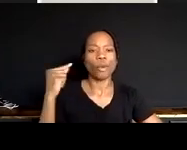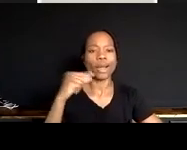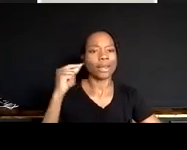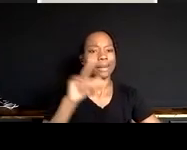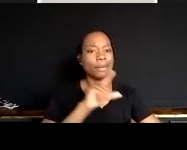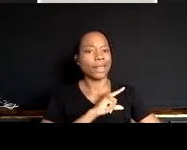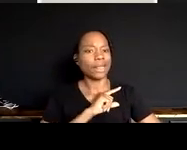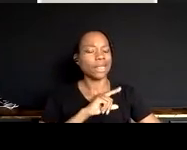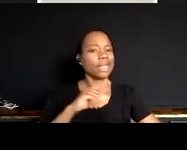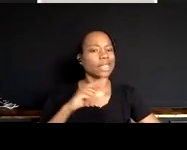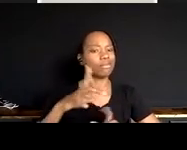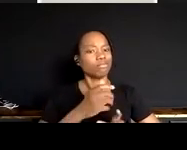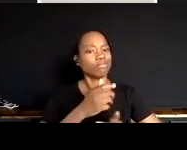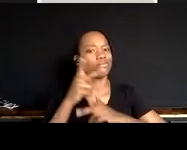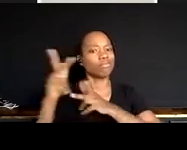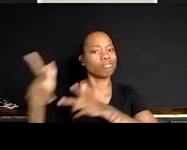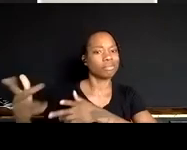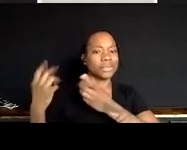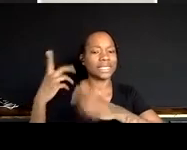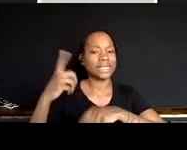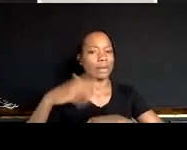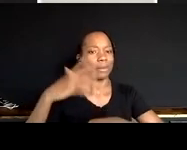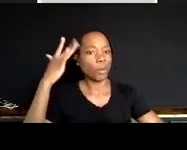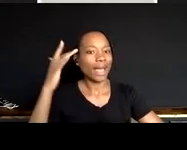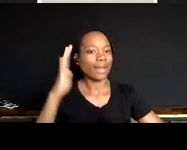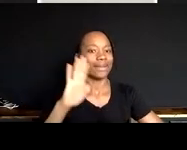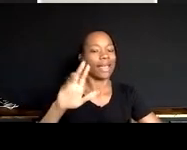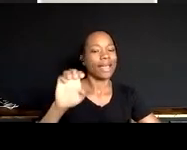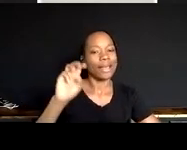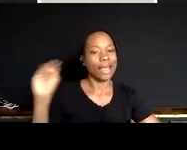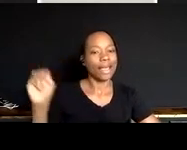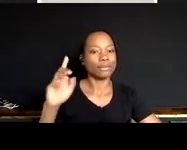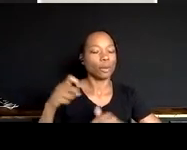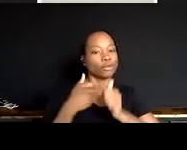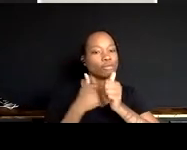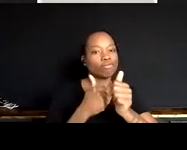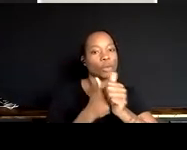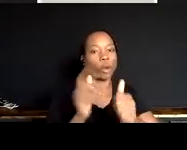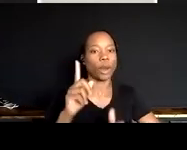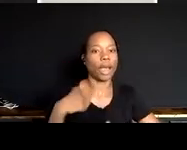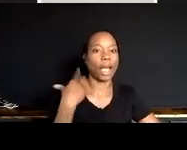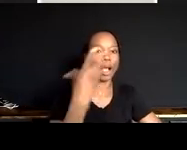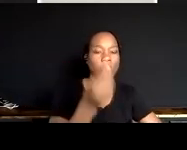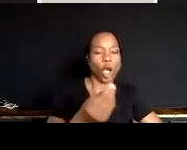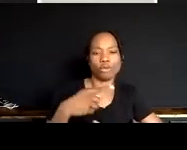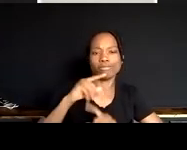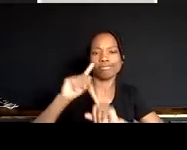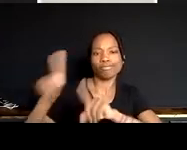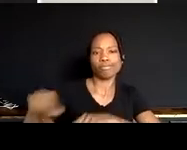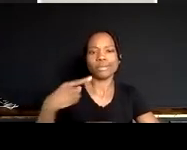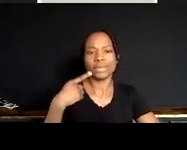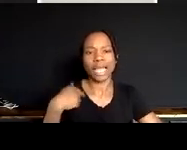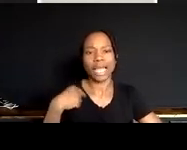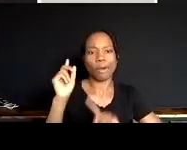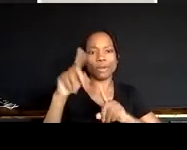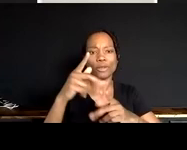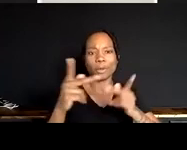track me wherever I go. Has reported I was someplace where I shouldn't be. One time the system reported that I was in the middle of Lake